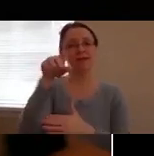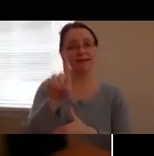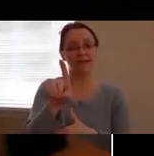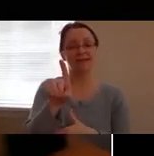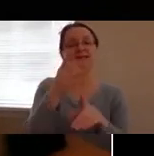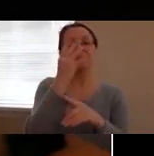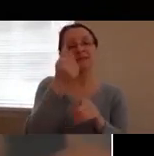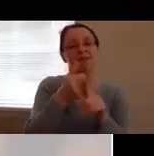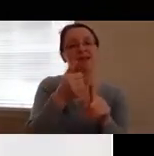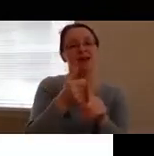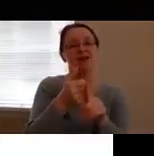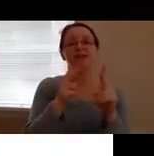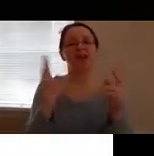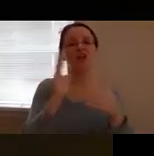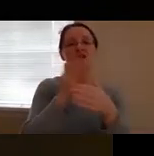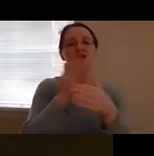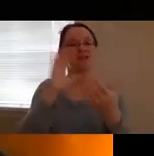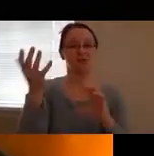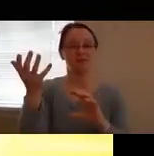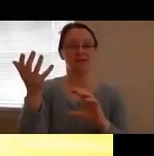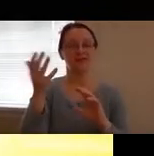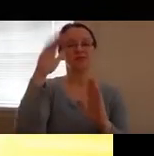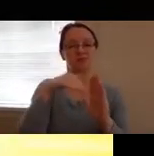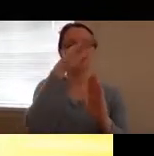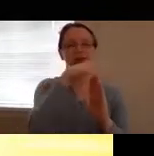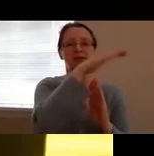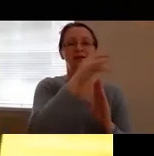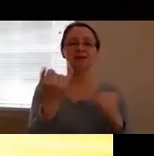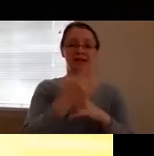gets very disrupted. And